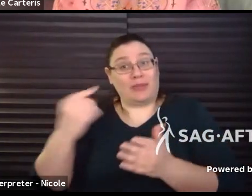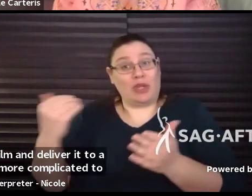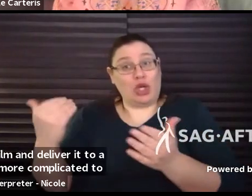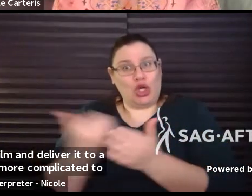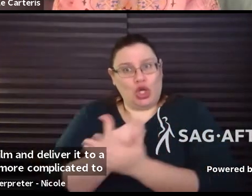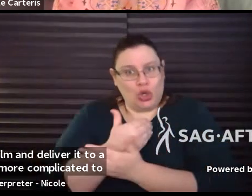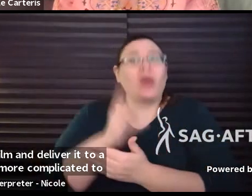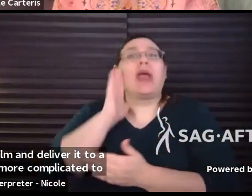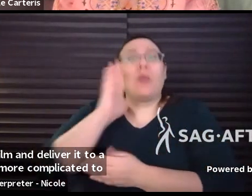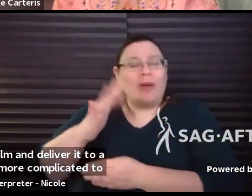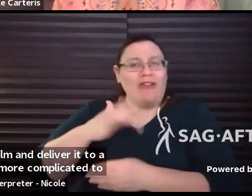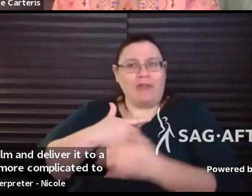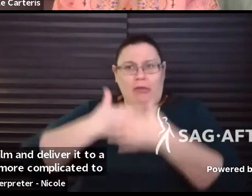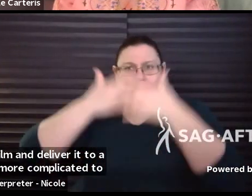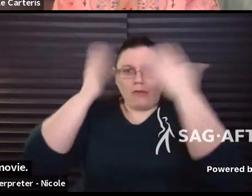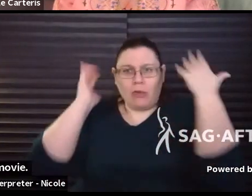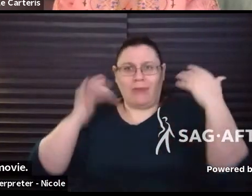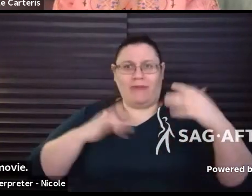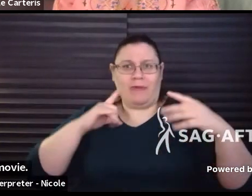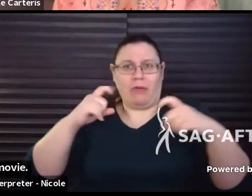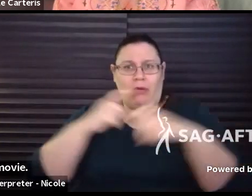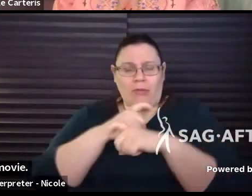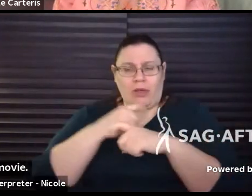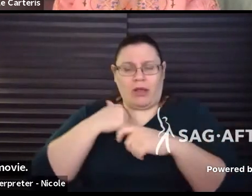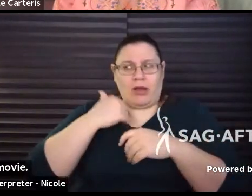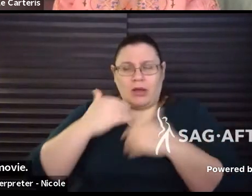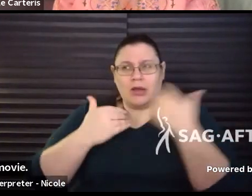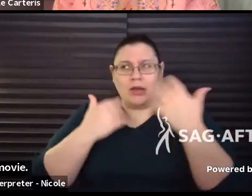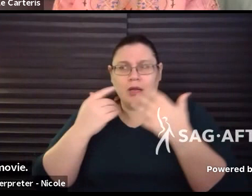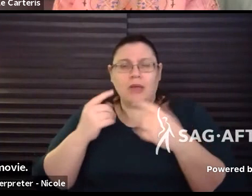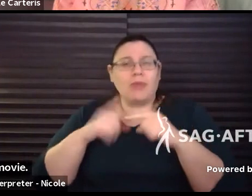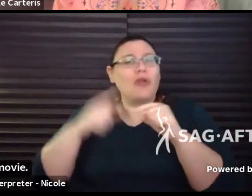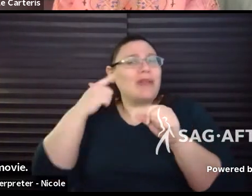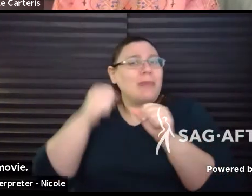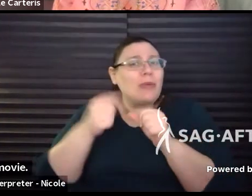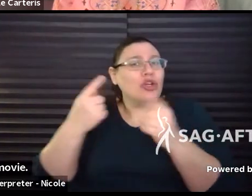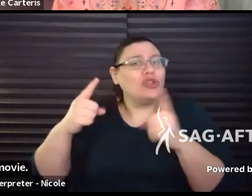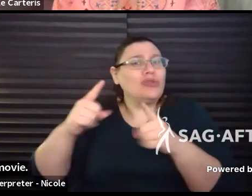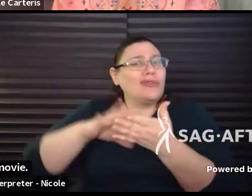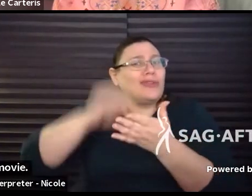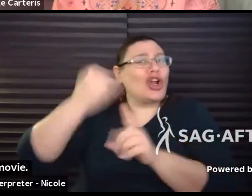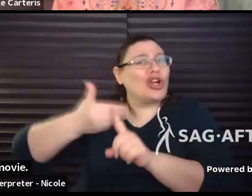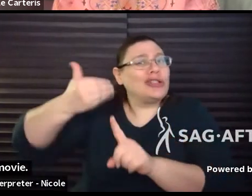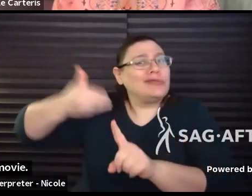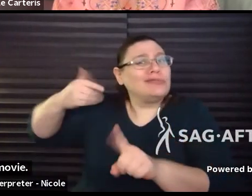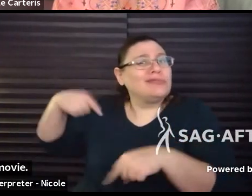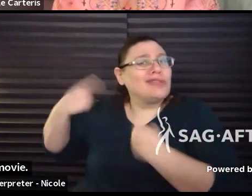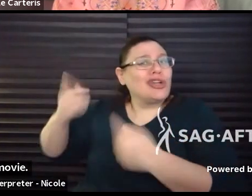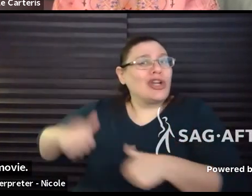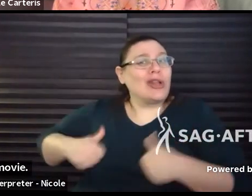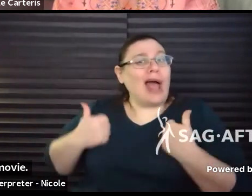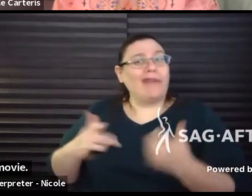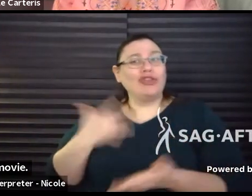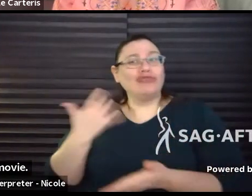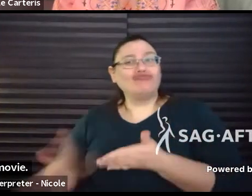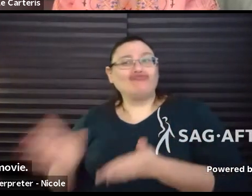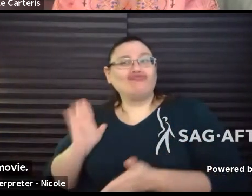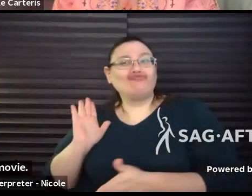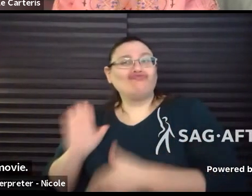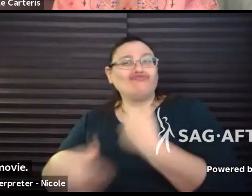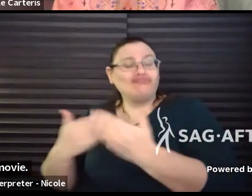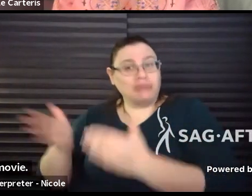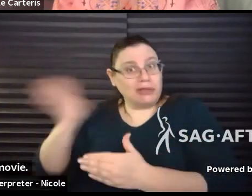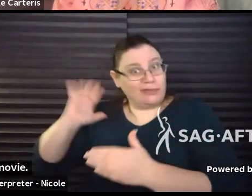feel overwhelming and complicated, but just think about all the other things you've learned over the course of your life that you now take for granted, and keep